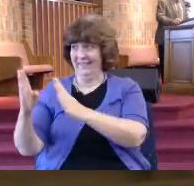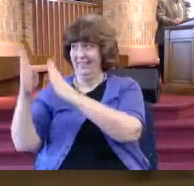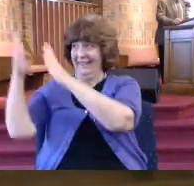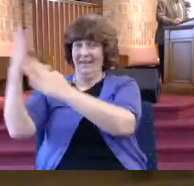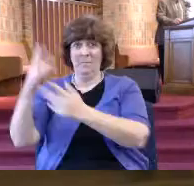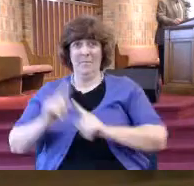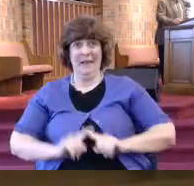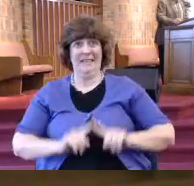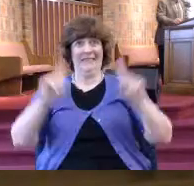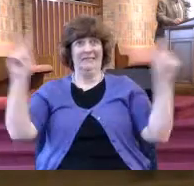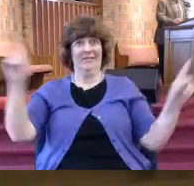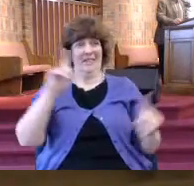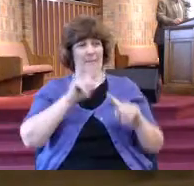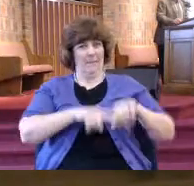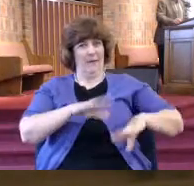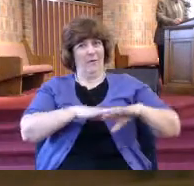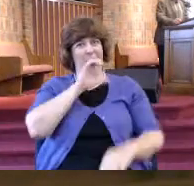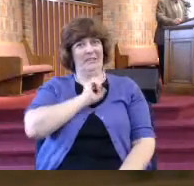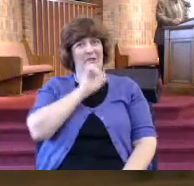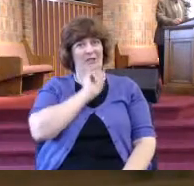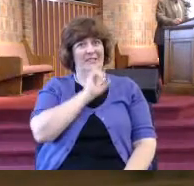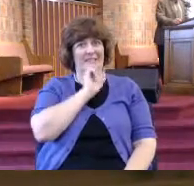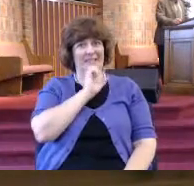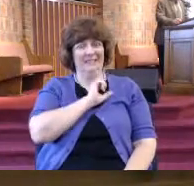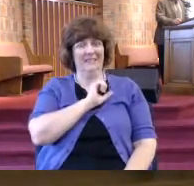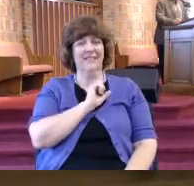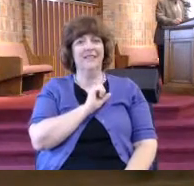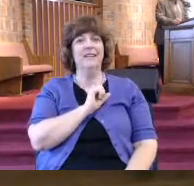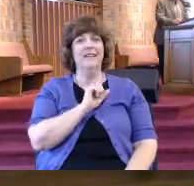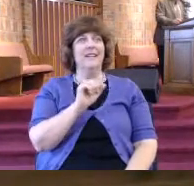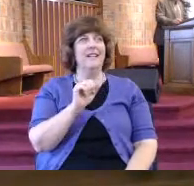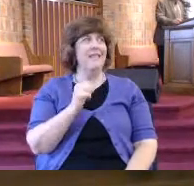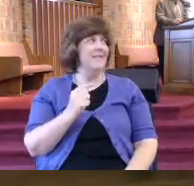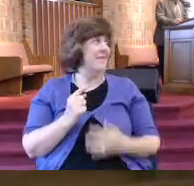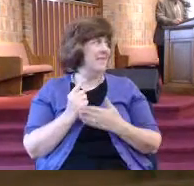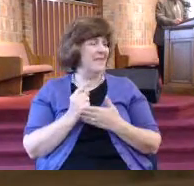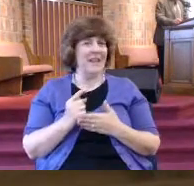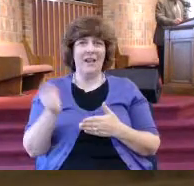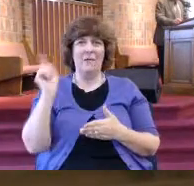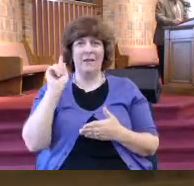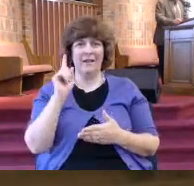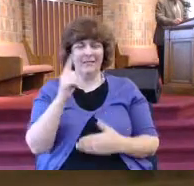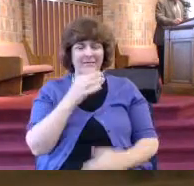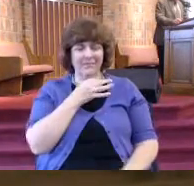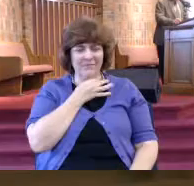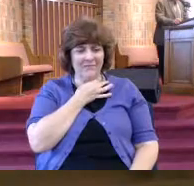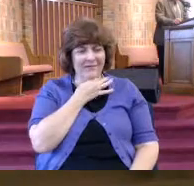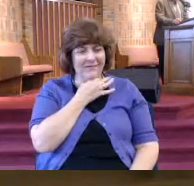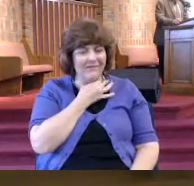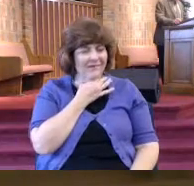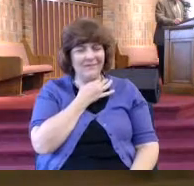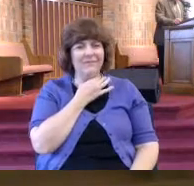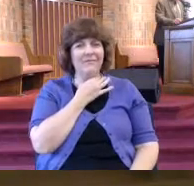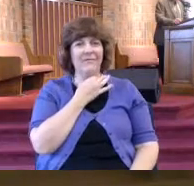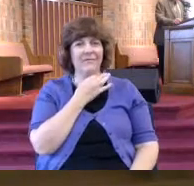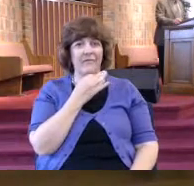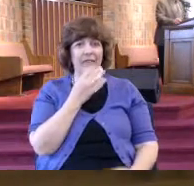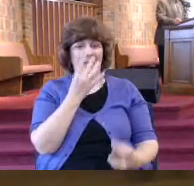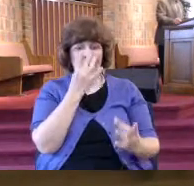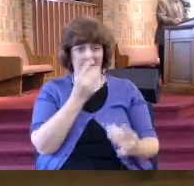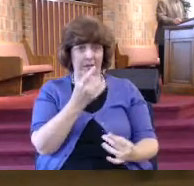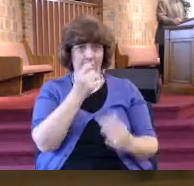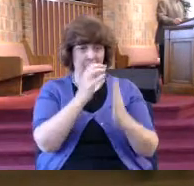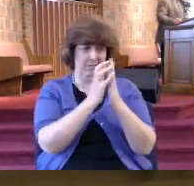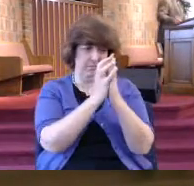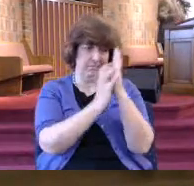among those groups. I found just this last week a very interesting, rather lengthy